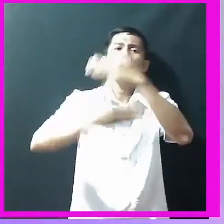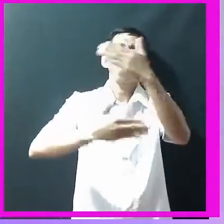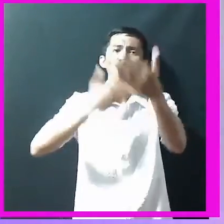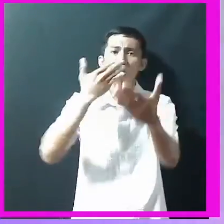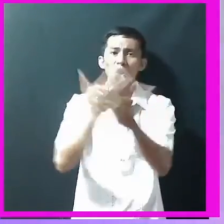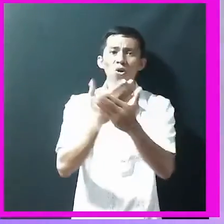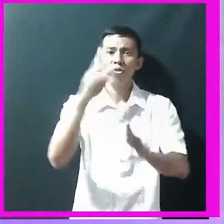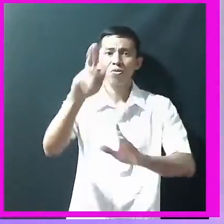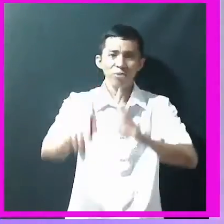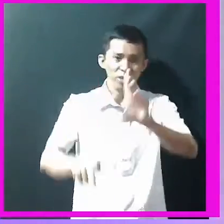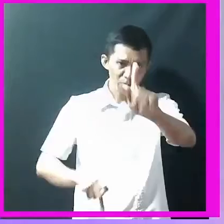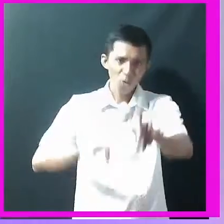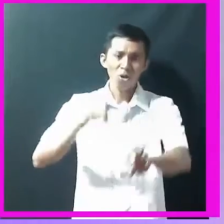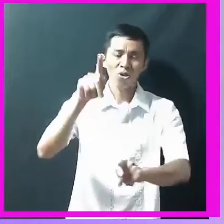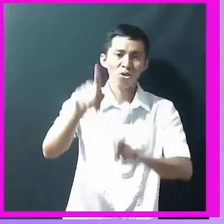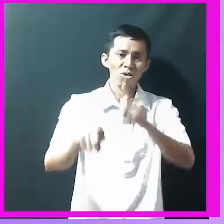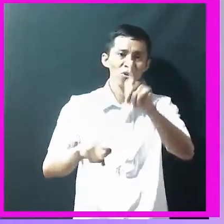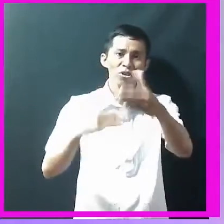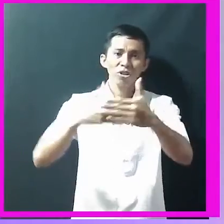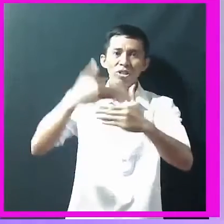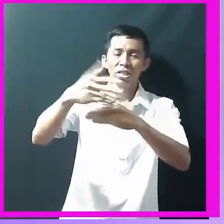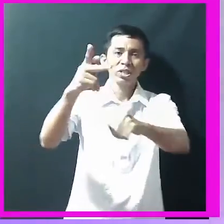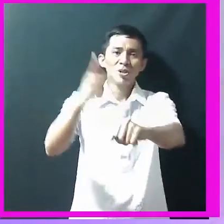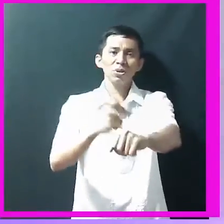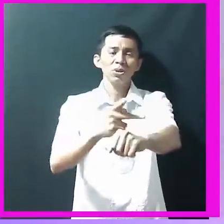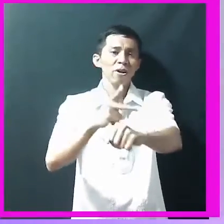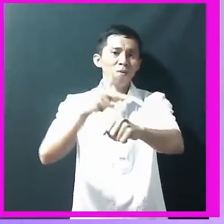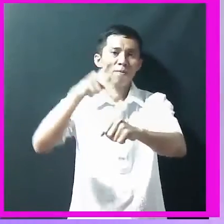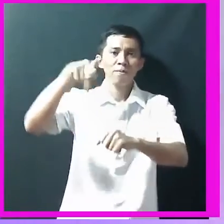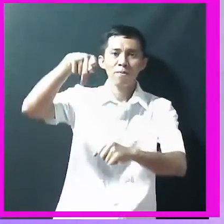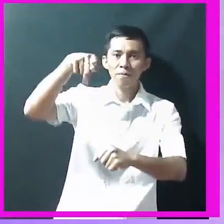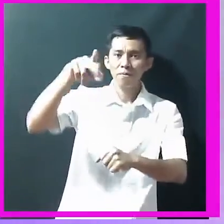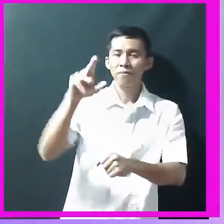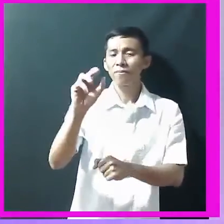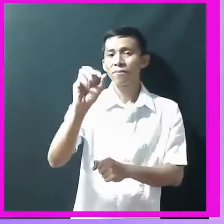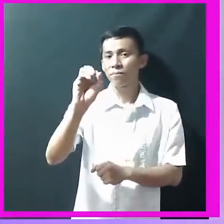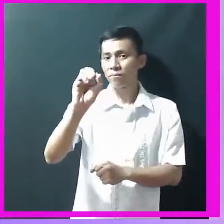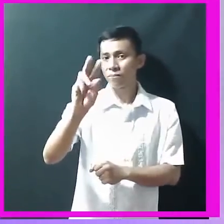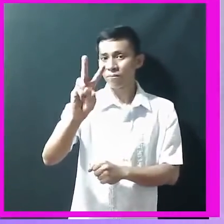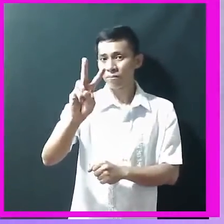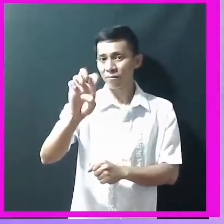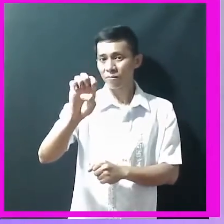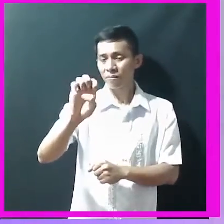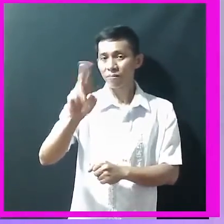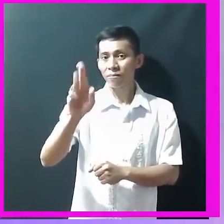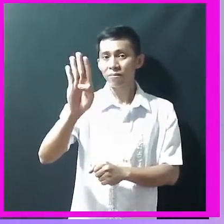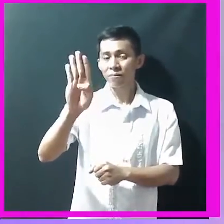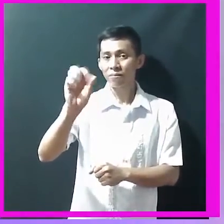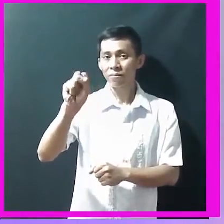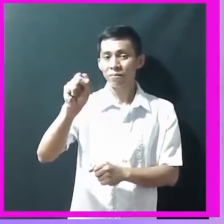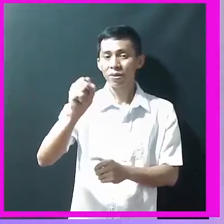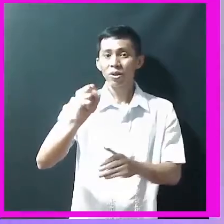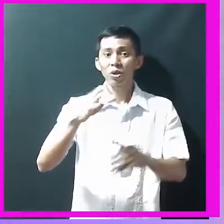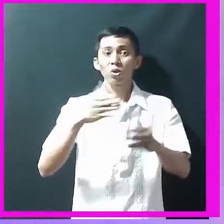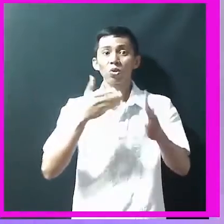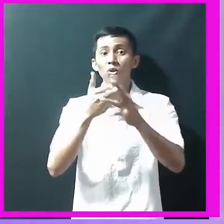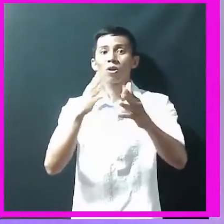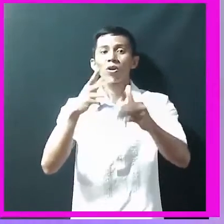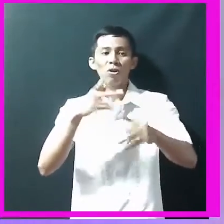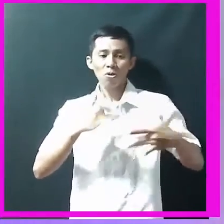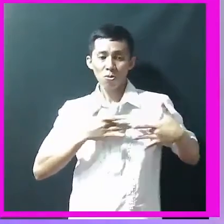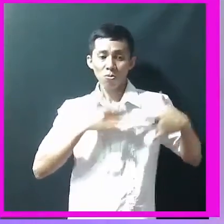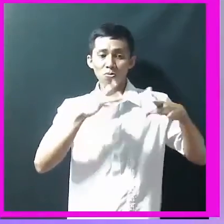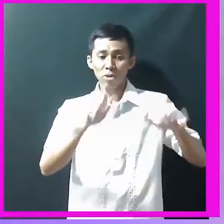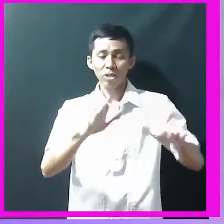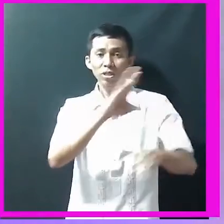generations. We learn in Proverbs 16 and verses number 6, by mercy and truth